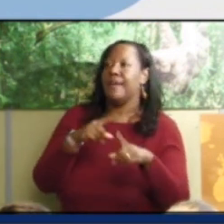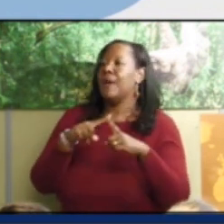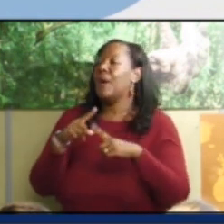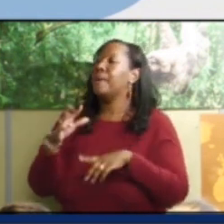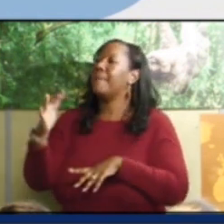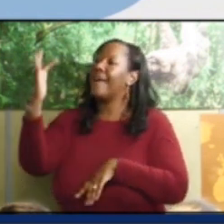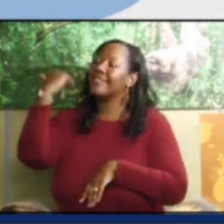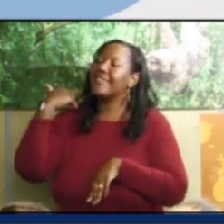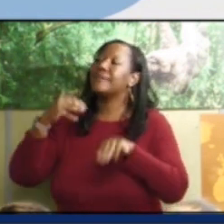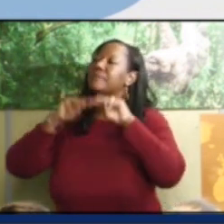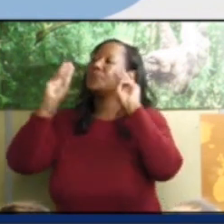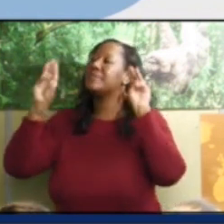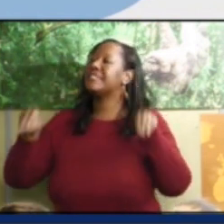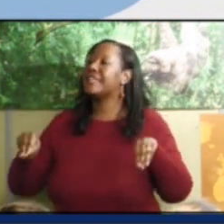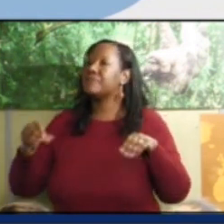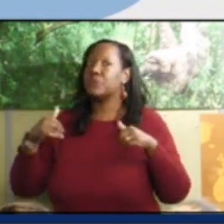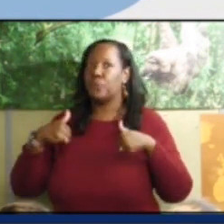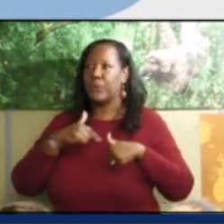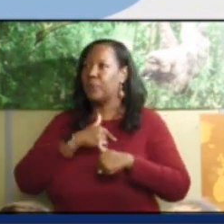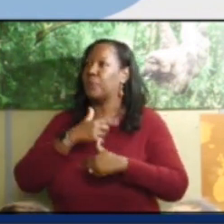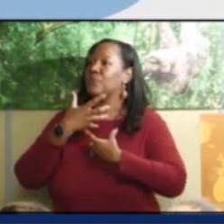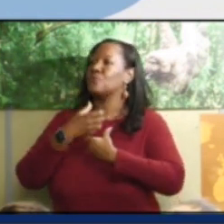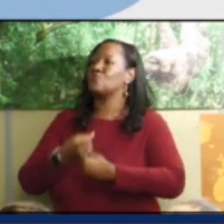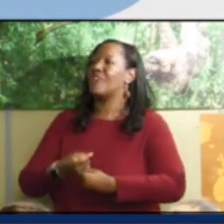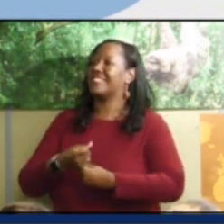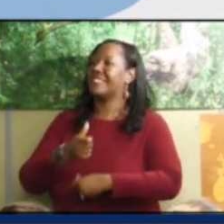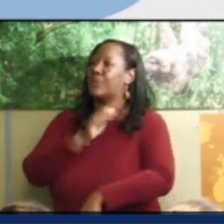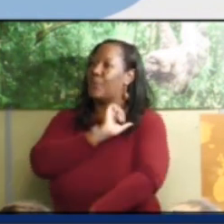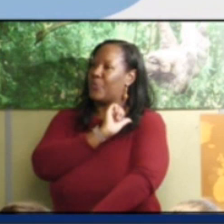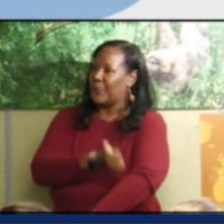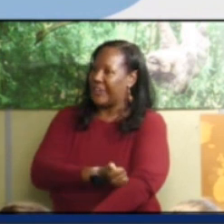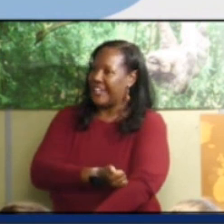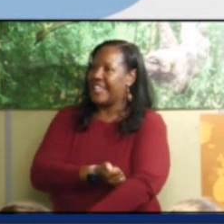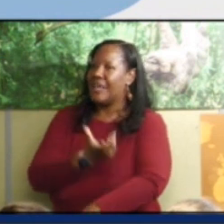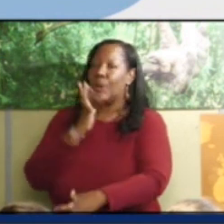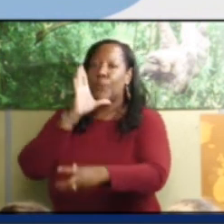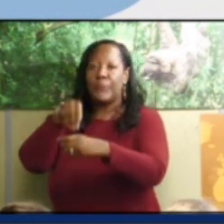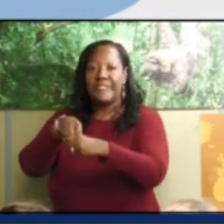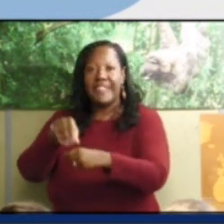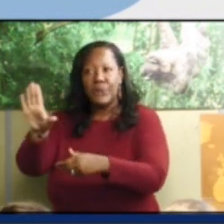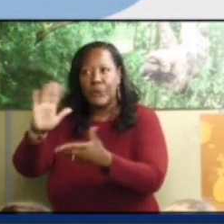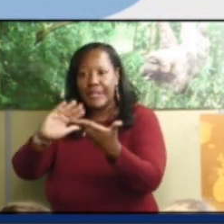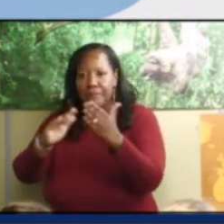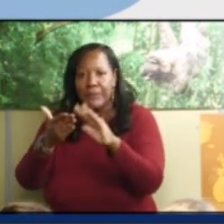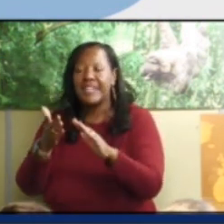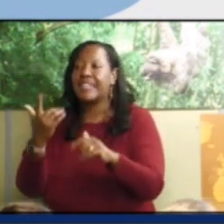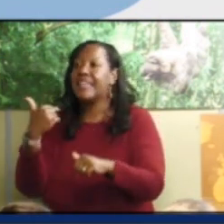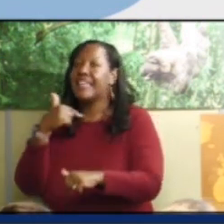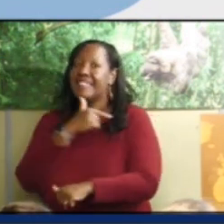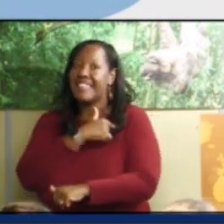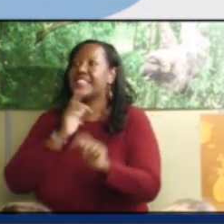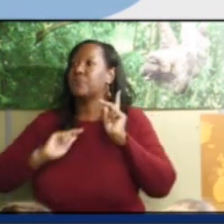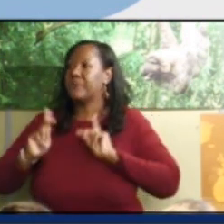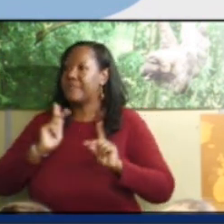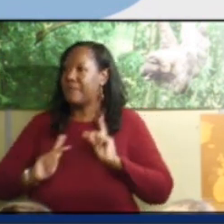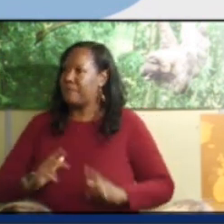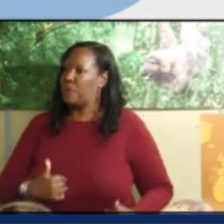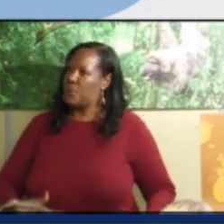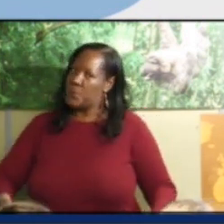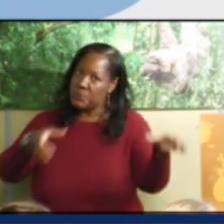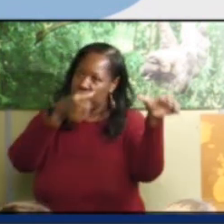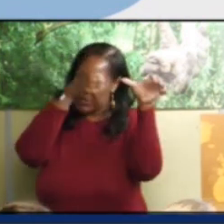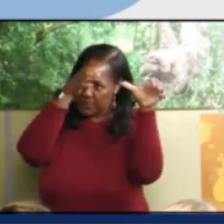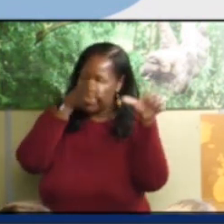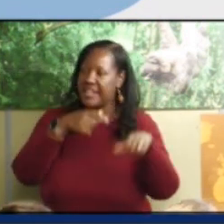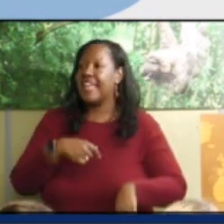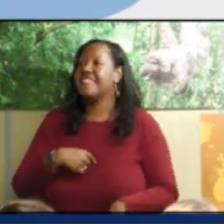that museums had as a trusted authority within just your communities and all of that was these were the people who knew the stuff. They could tell